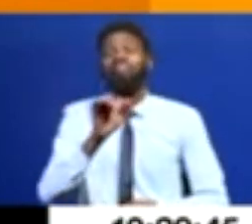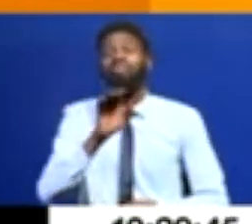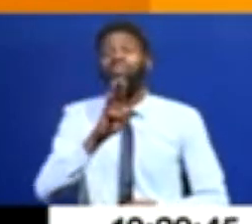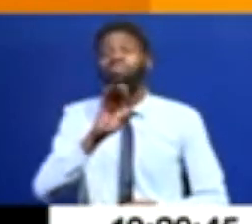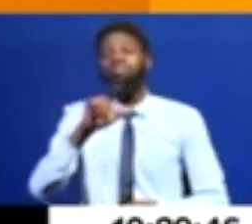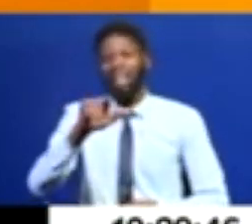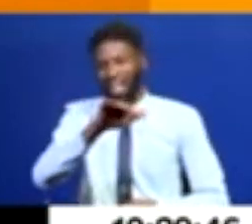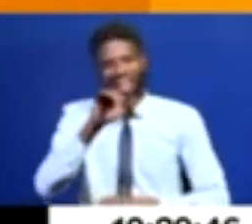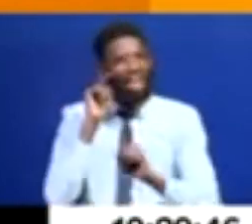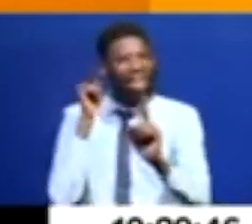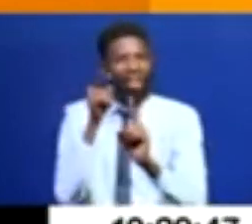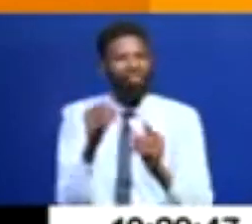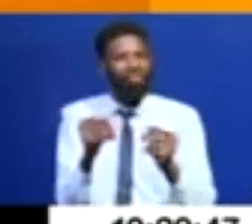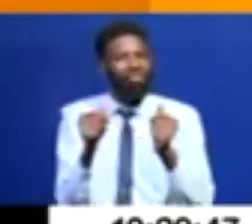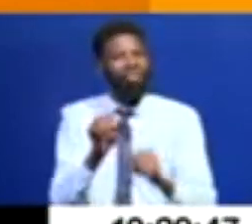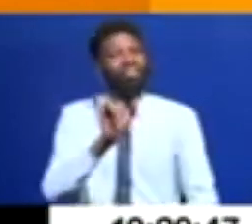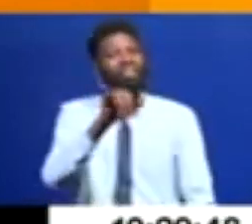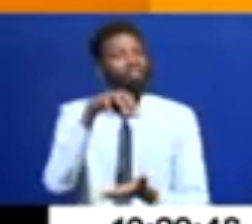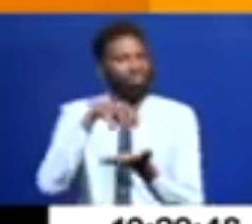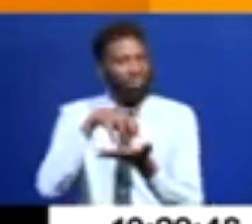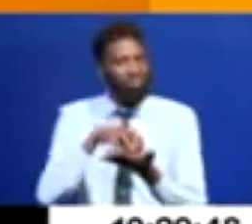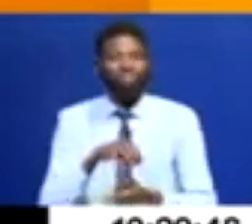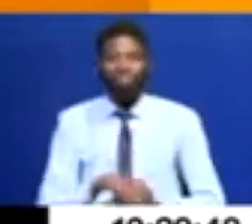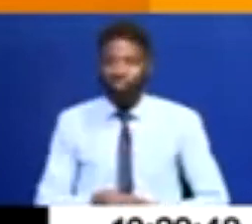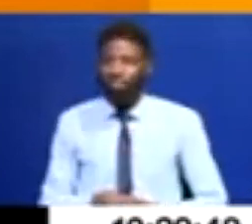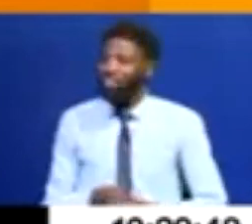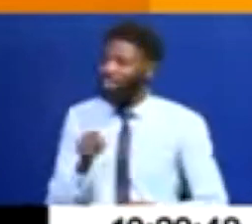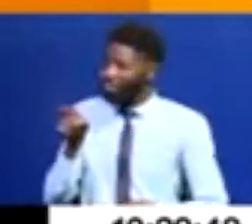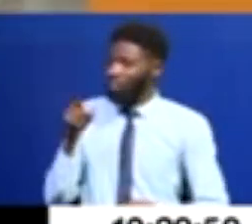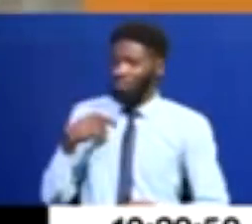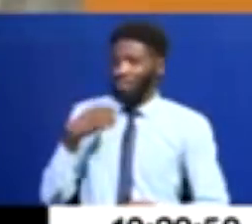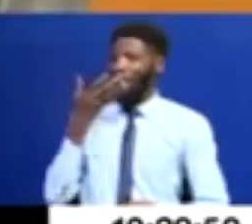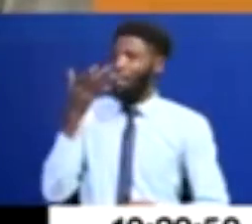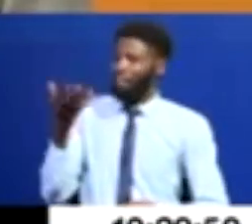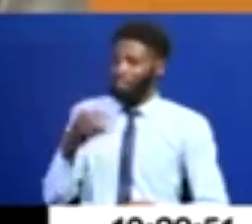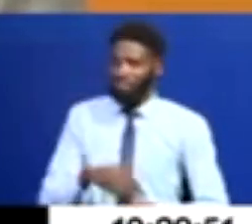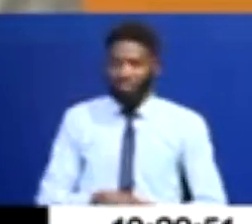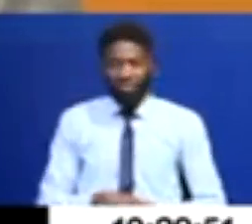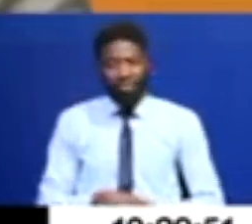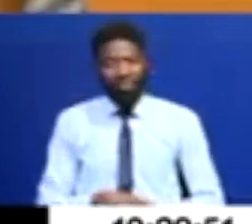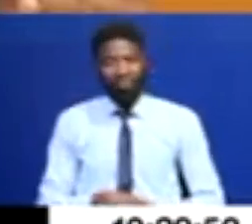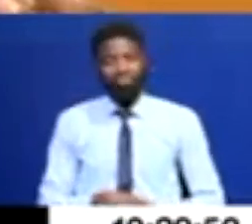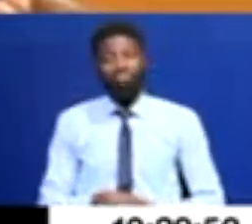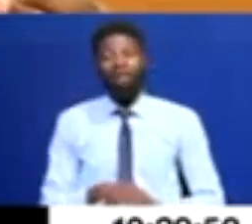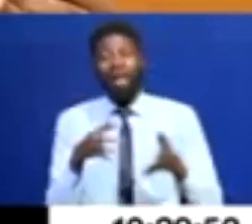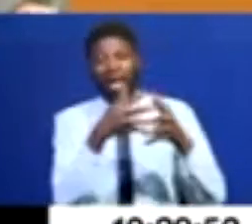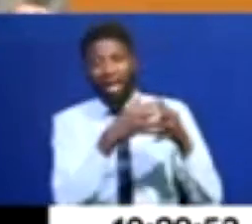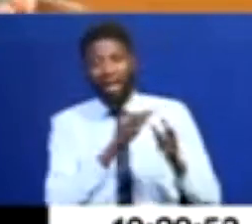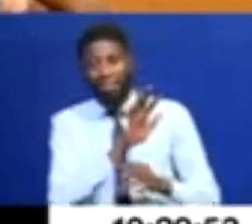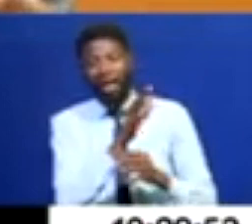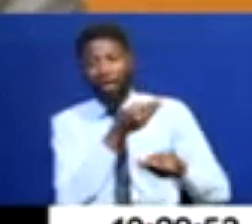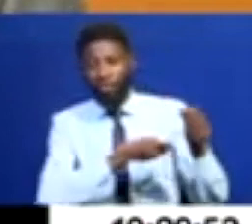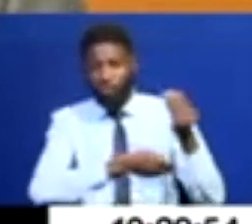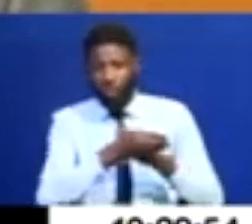to deal with that situation. In rebuttal to what you're saying, our economies are totally different. The American economy is a